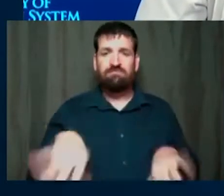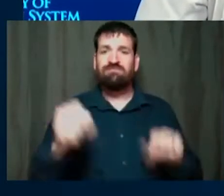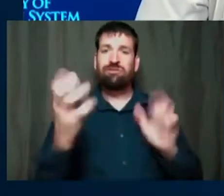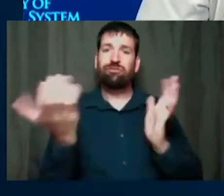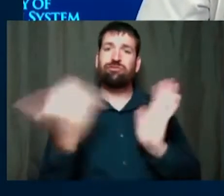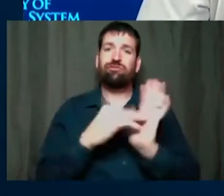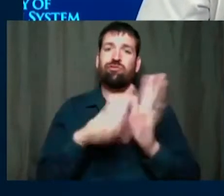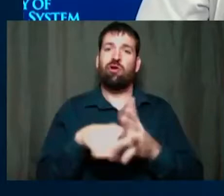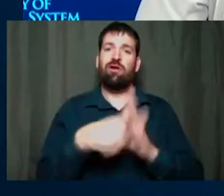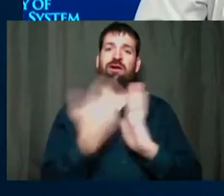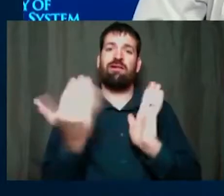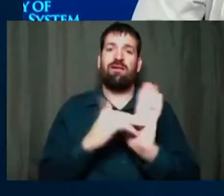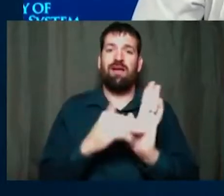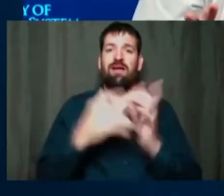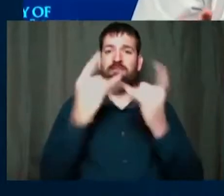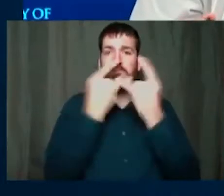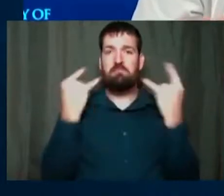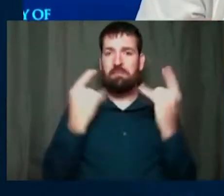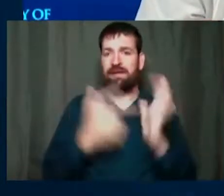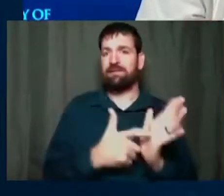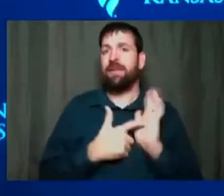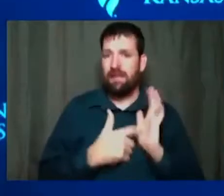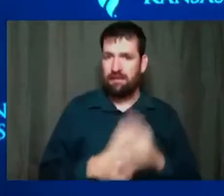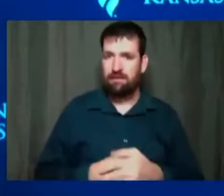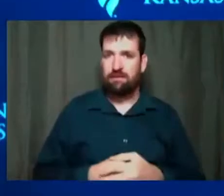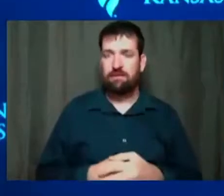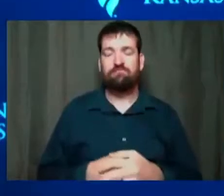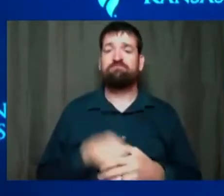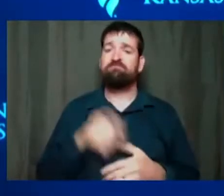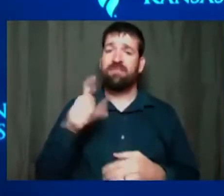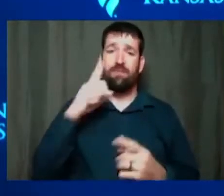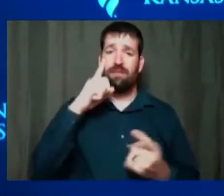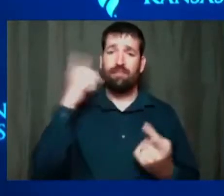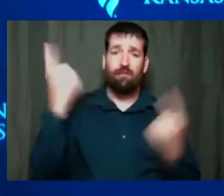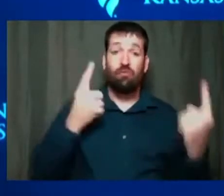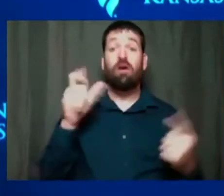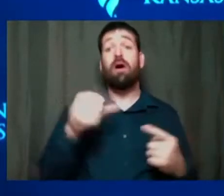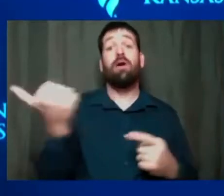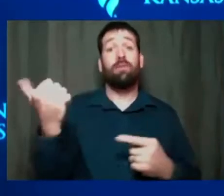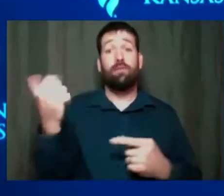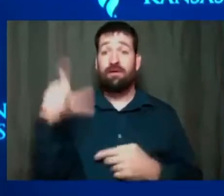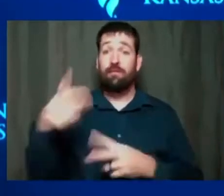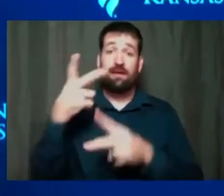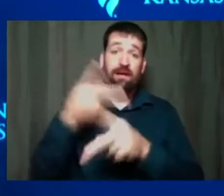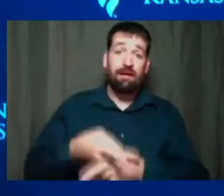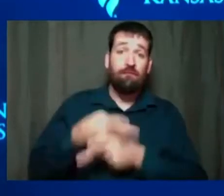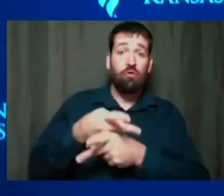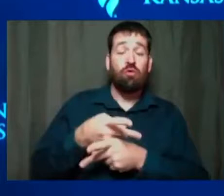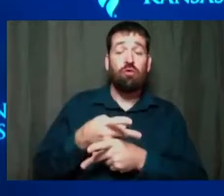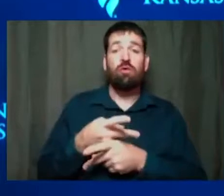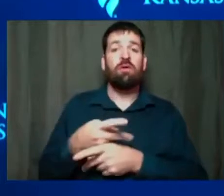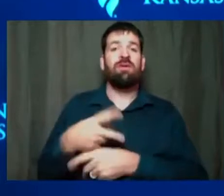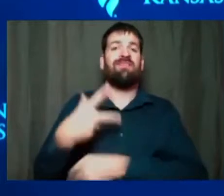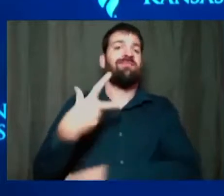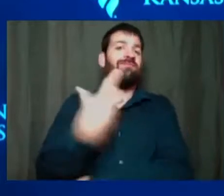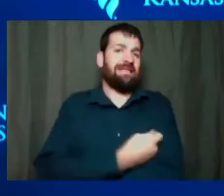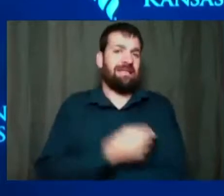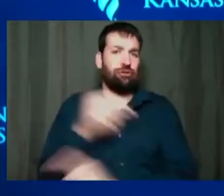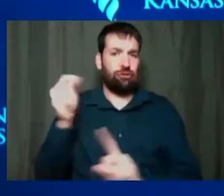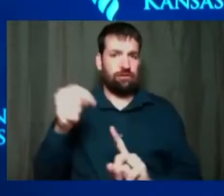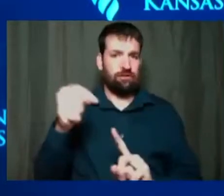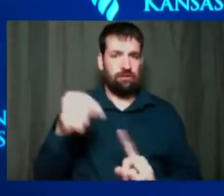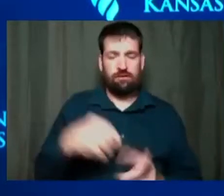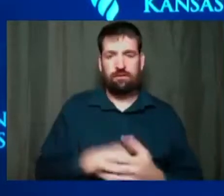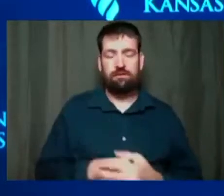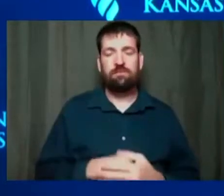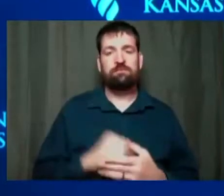issues around that. And I think we just have to be thoughtful. And the other thing we have to be careful around is this whole thing about vaccination. And I know that